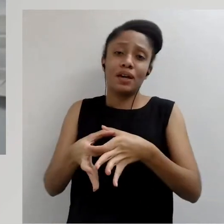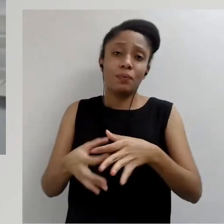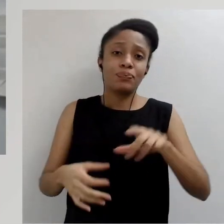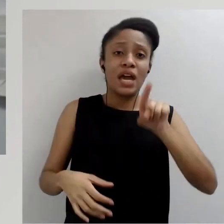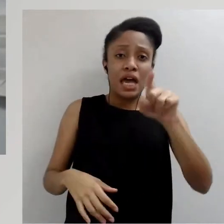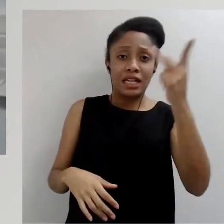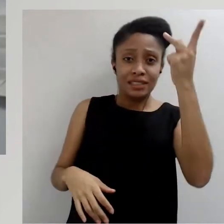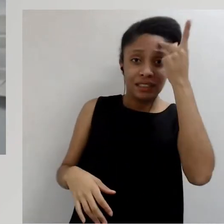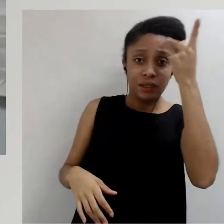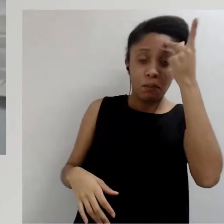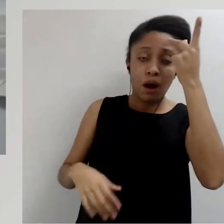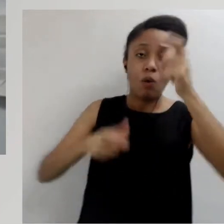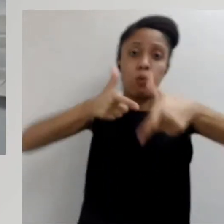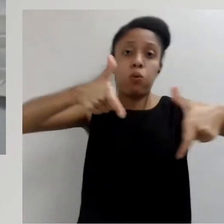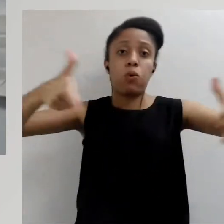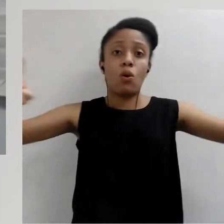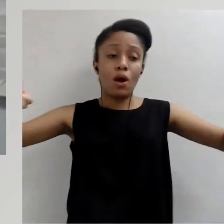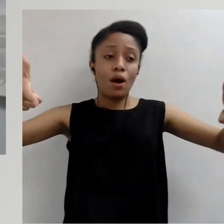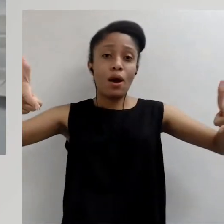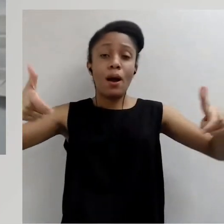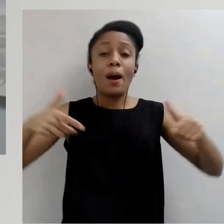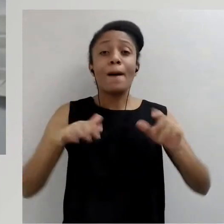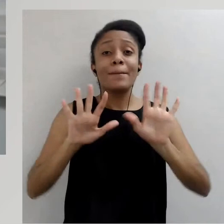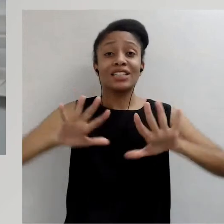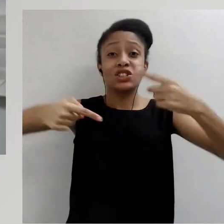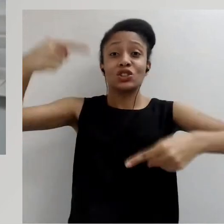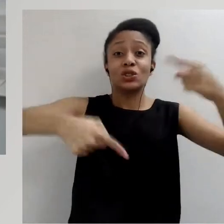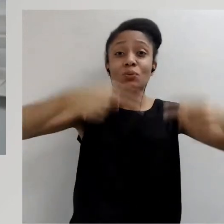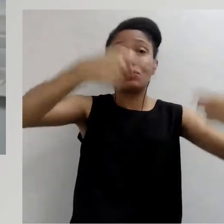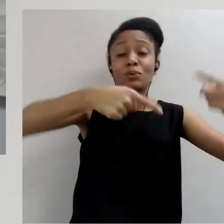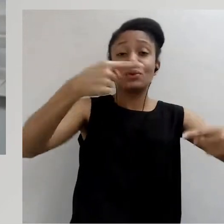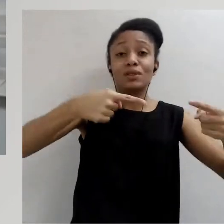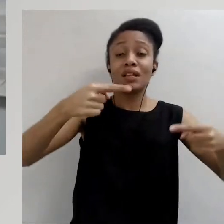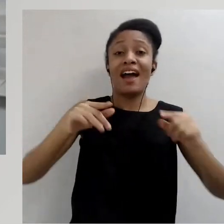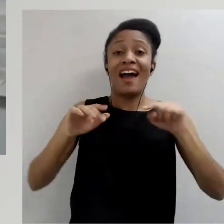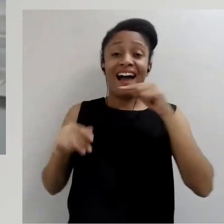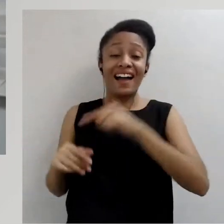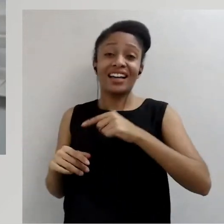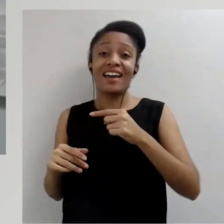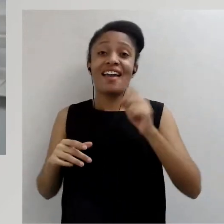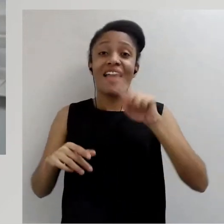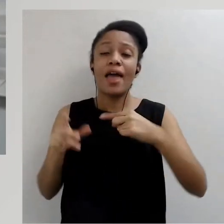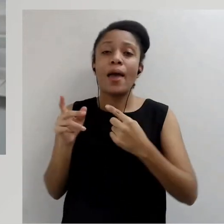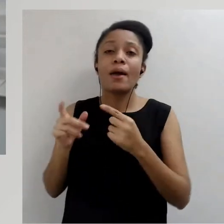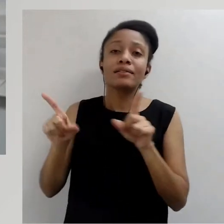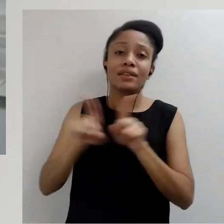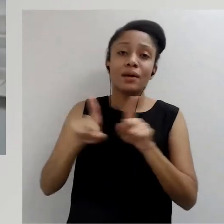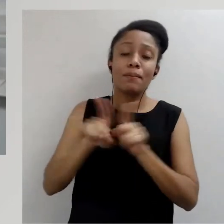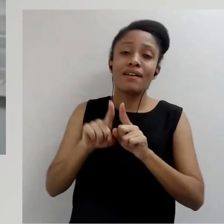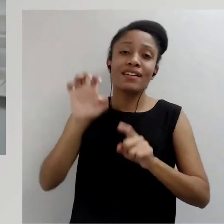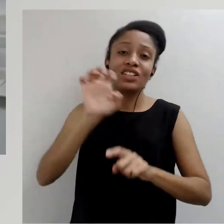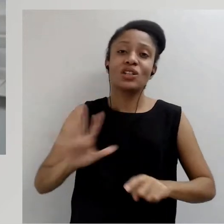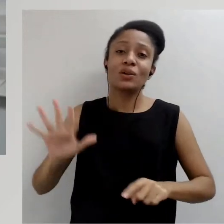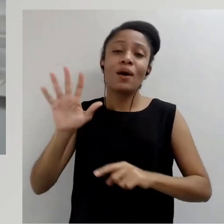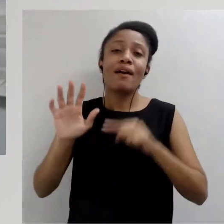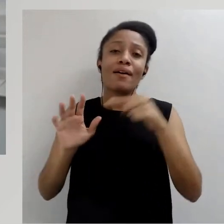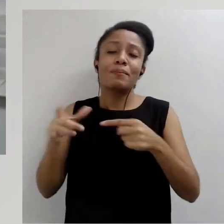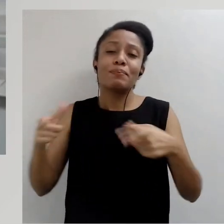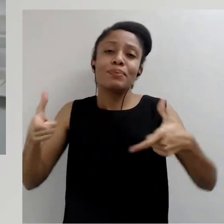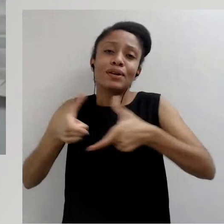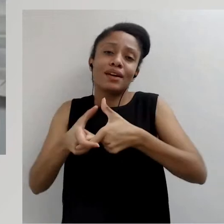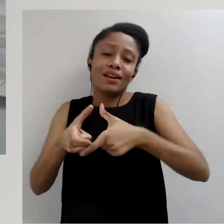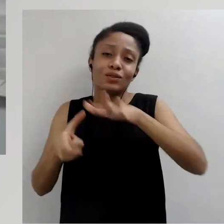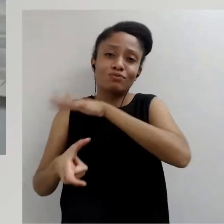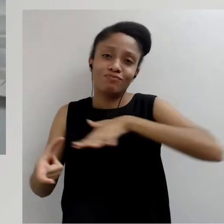that São Paulo has this dispute, but this competition, but our consumption in